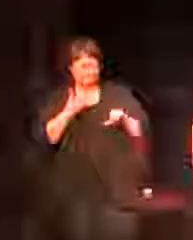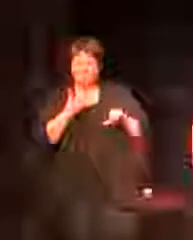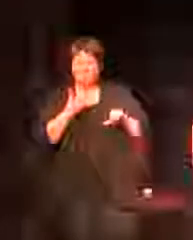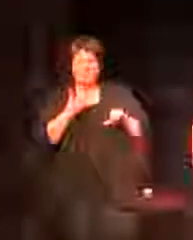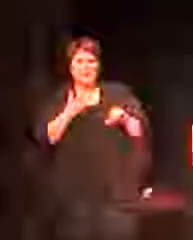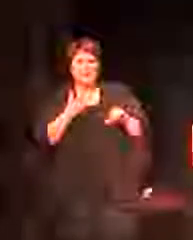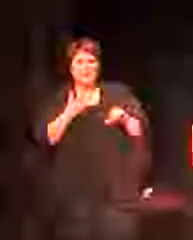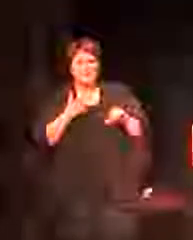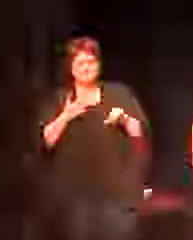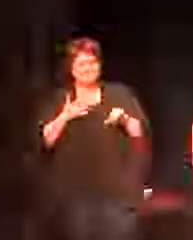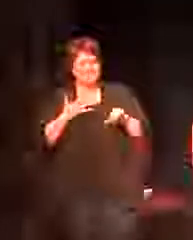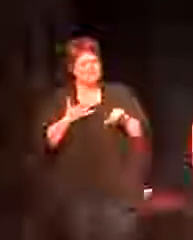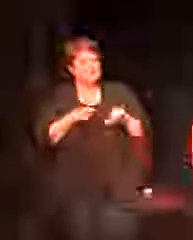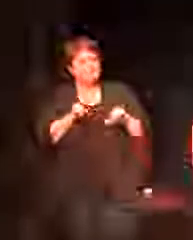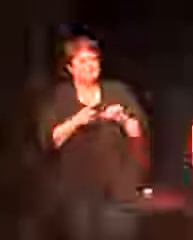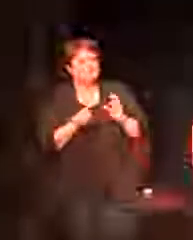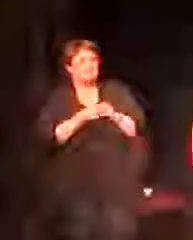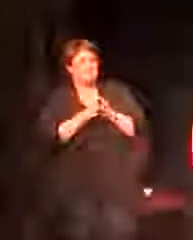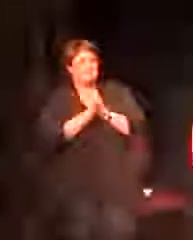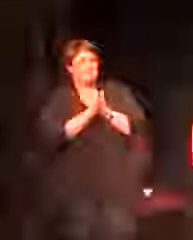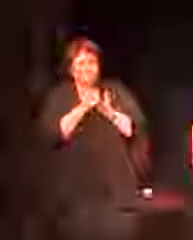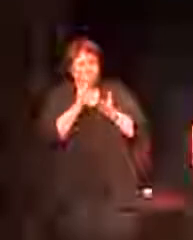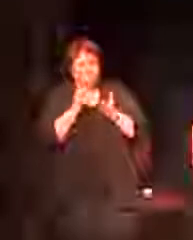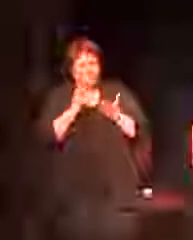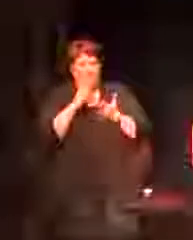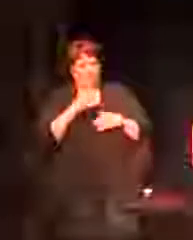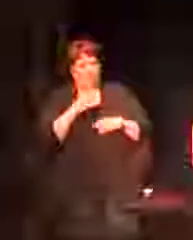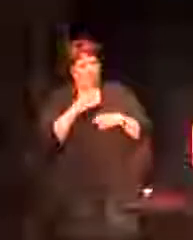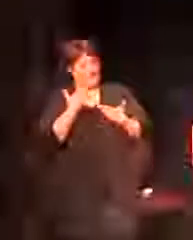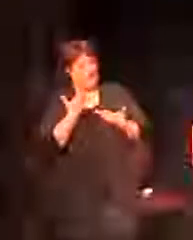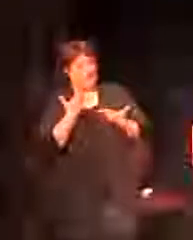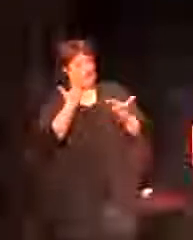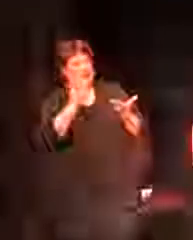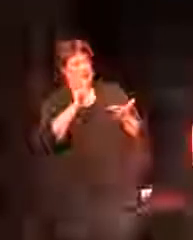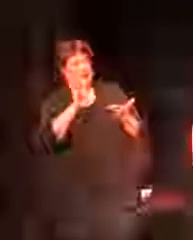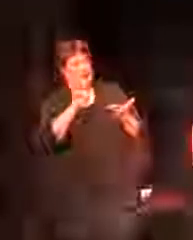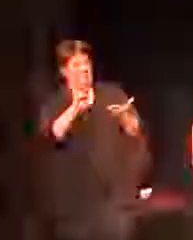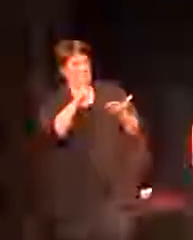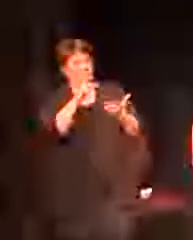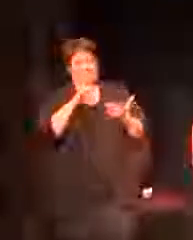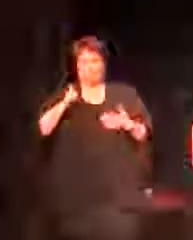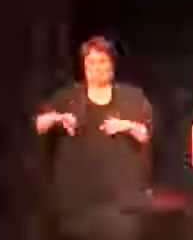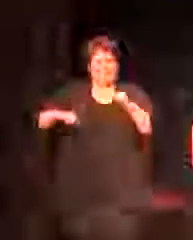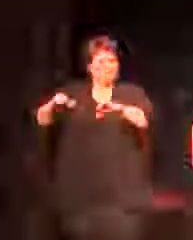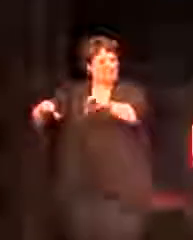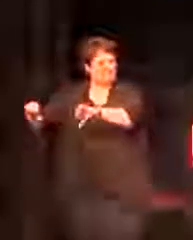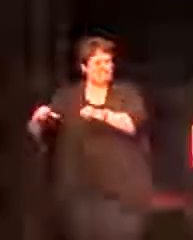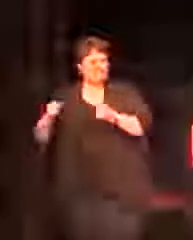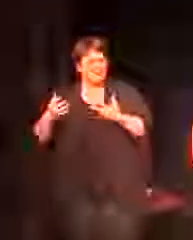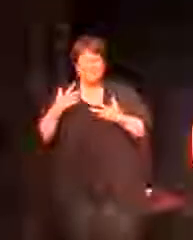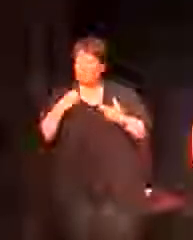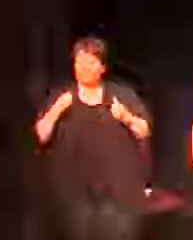of an incentive to promote claim suppression. We have thousands and thousands of workers across this province, across